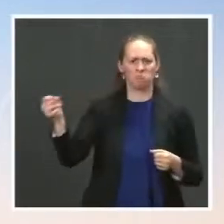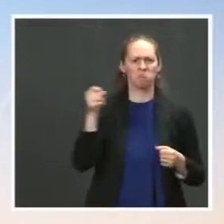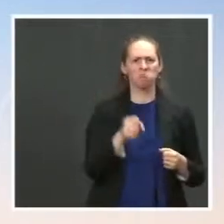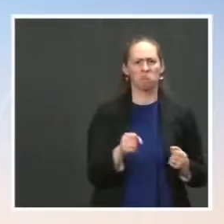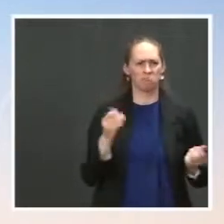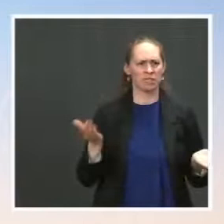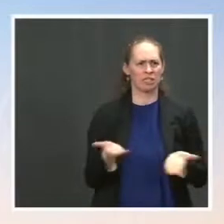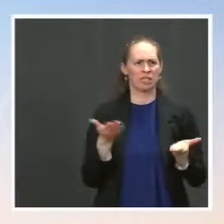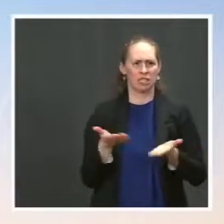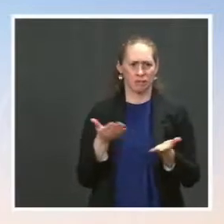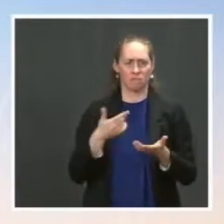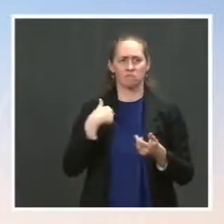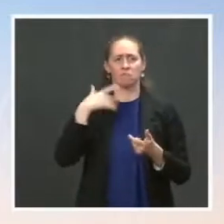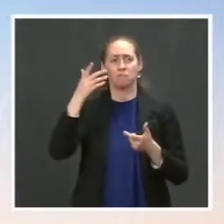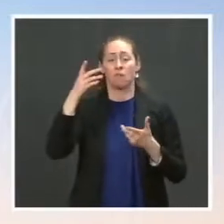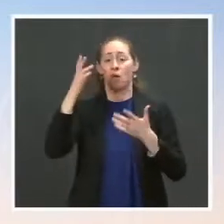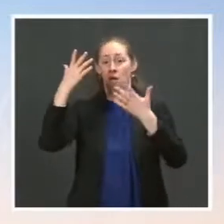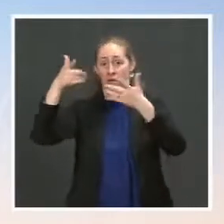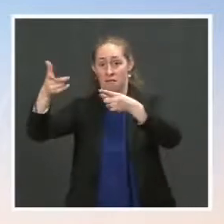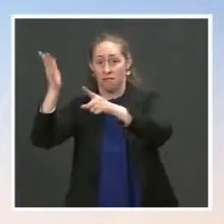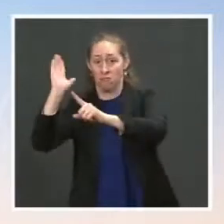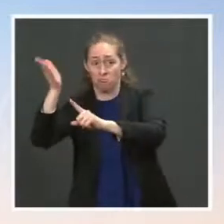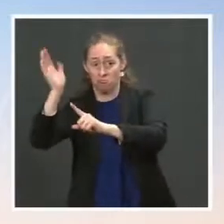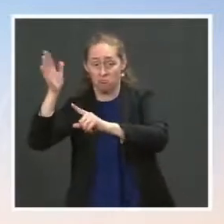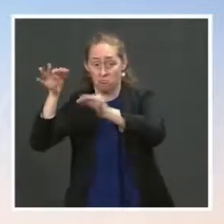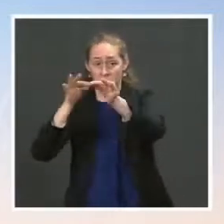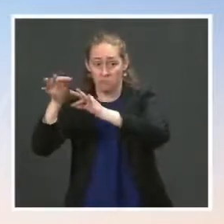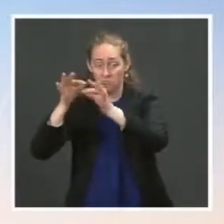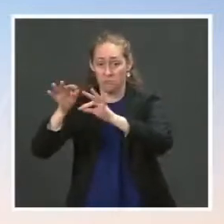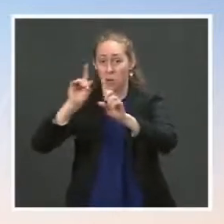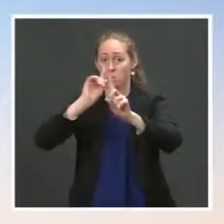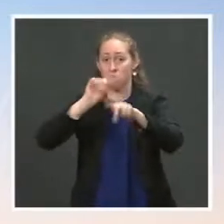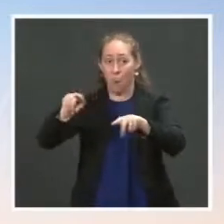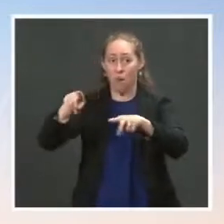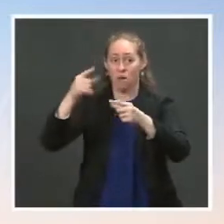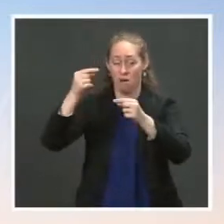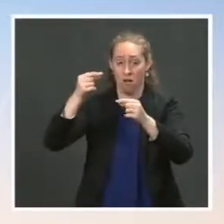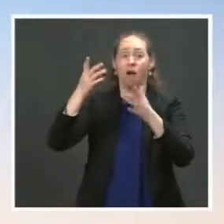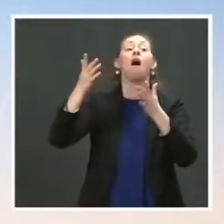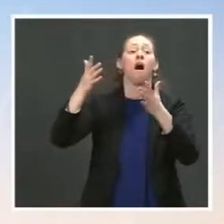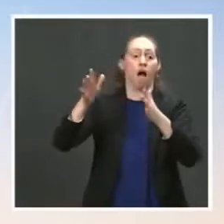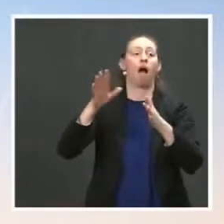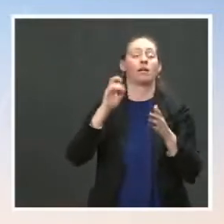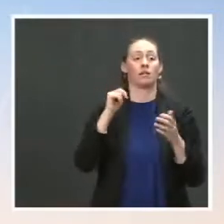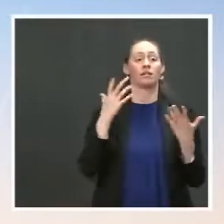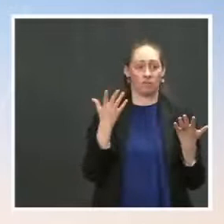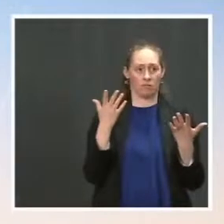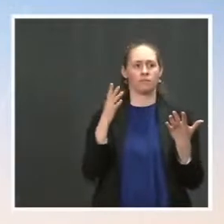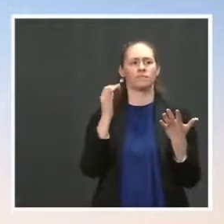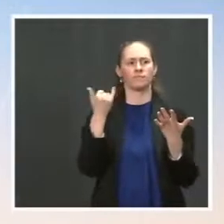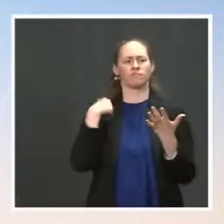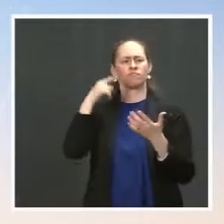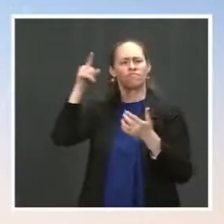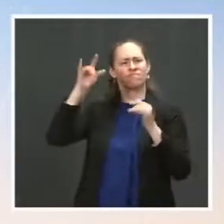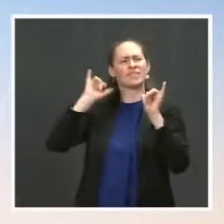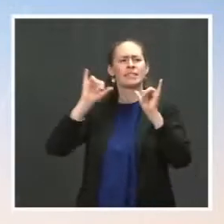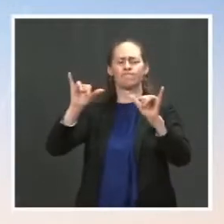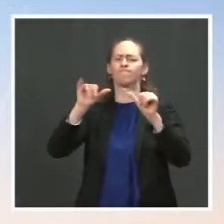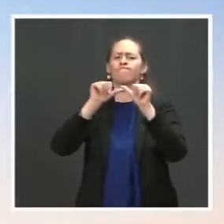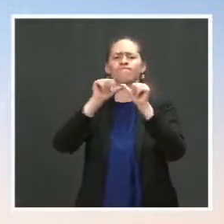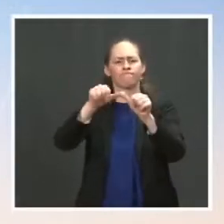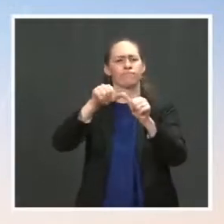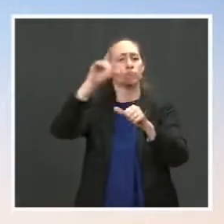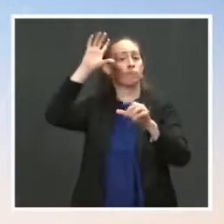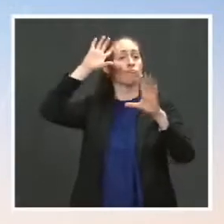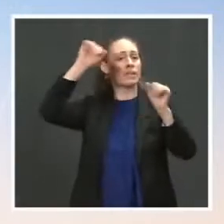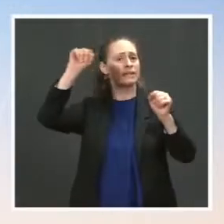a colleague is over there covering. I would say, look, that our approach is that the president remains committed to playing a